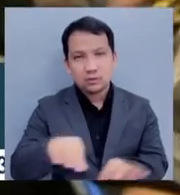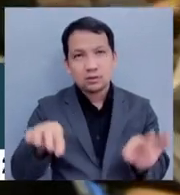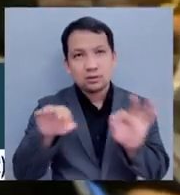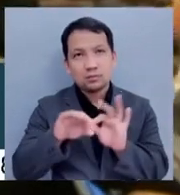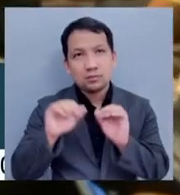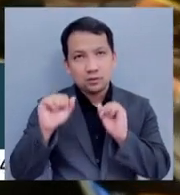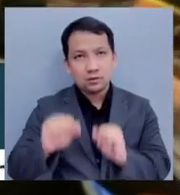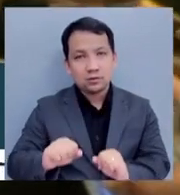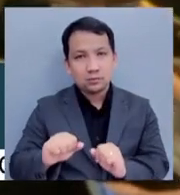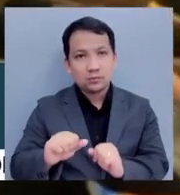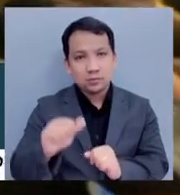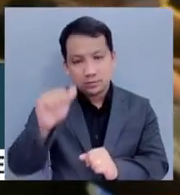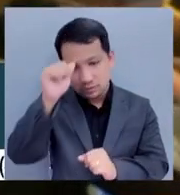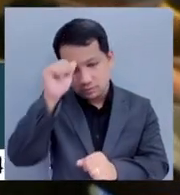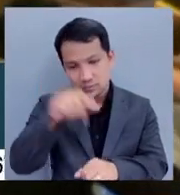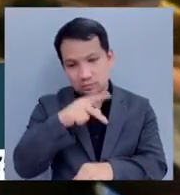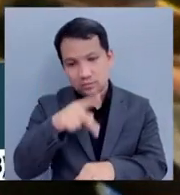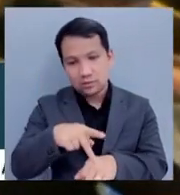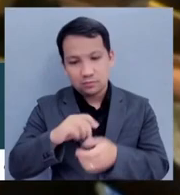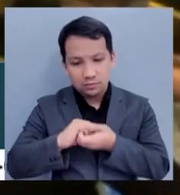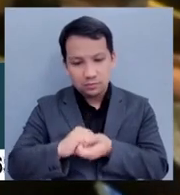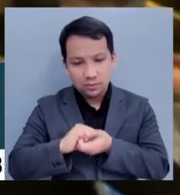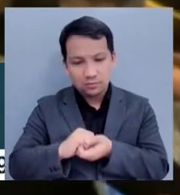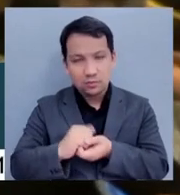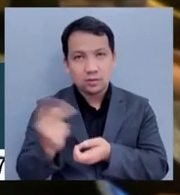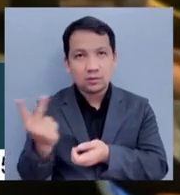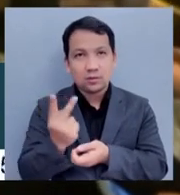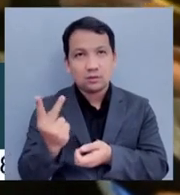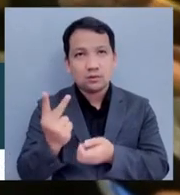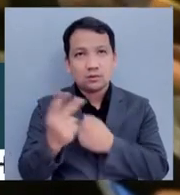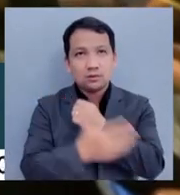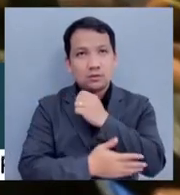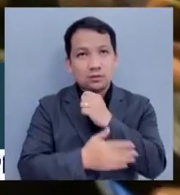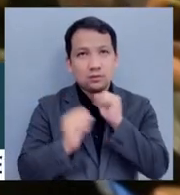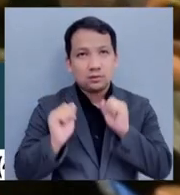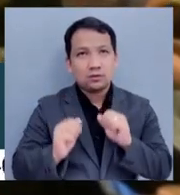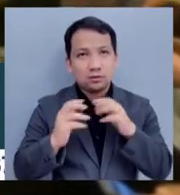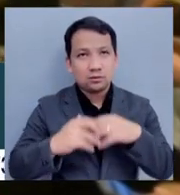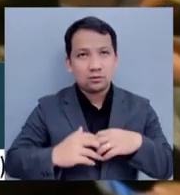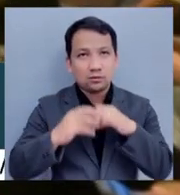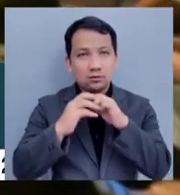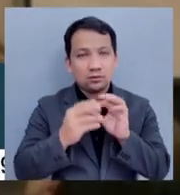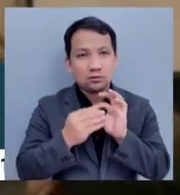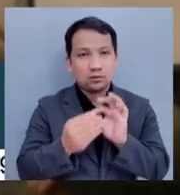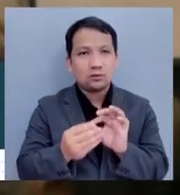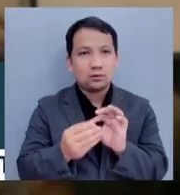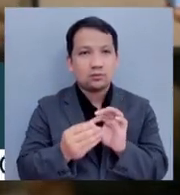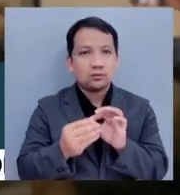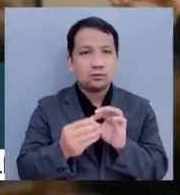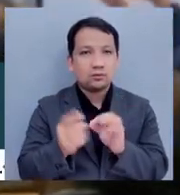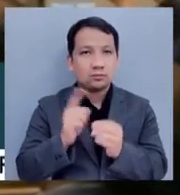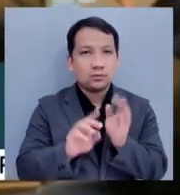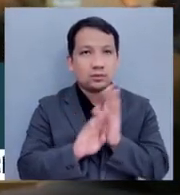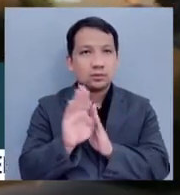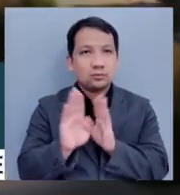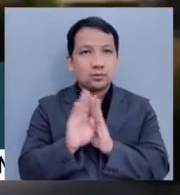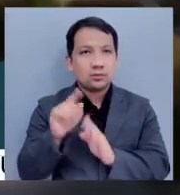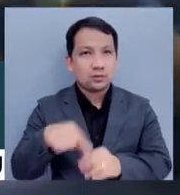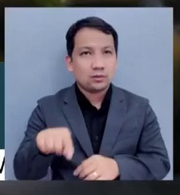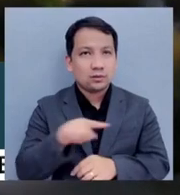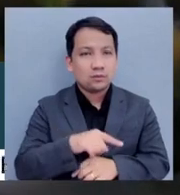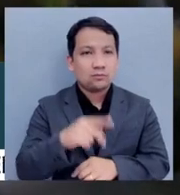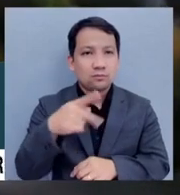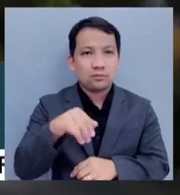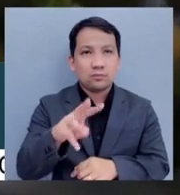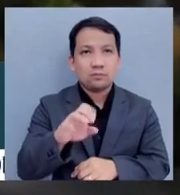of India-Philippines partnership as both countries are putting up a heavy focus on infrastructure development. Kumaran said